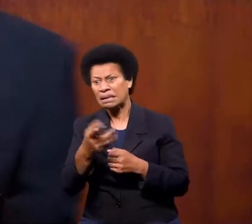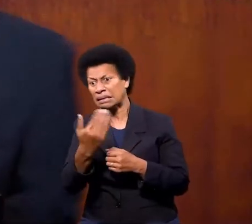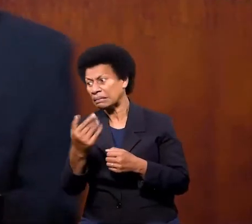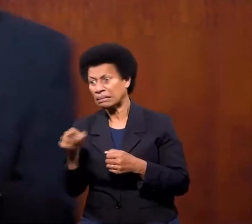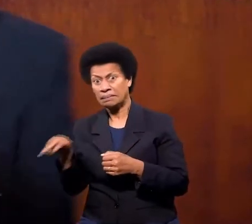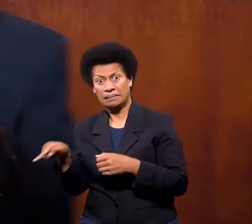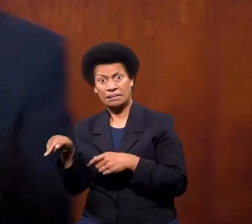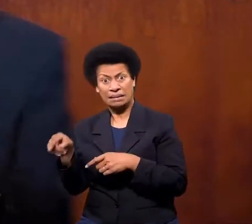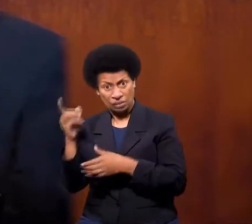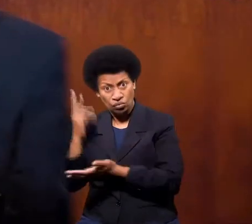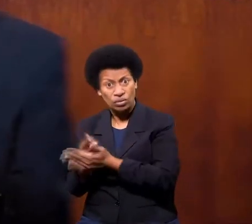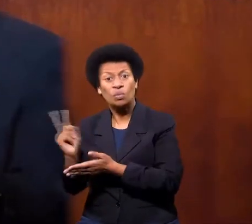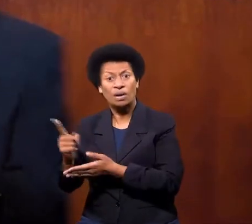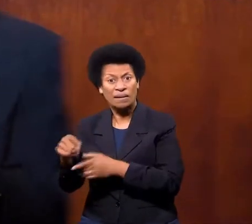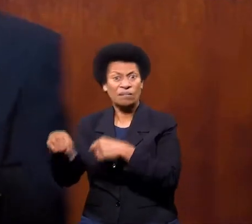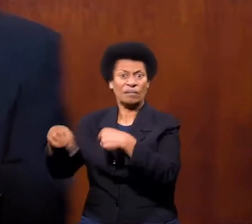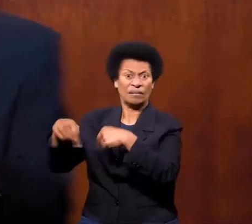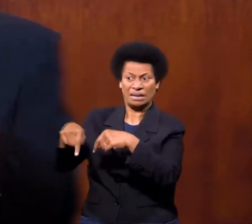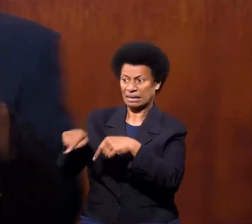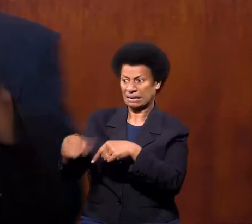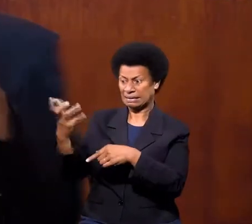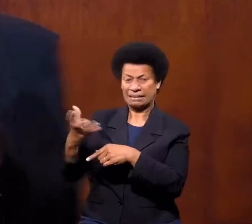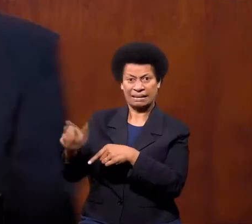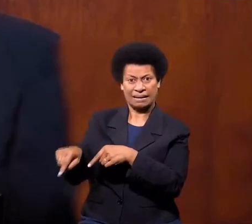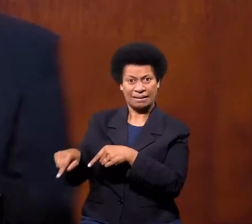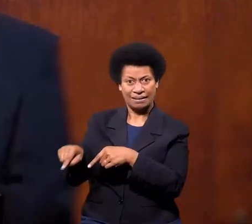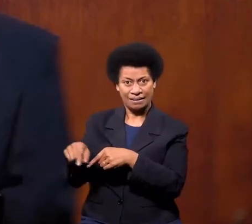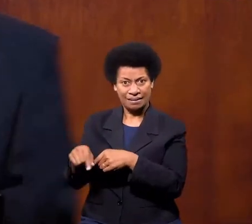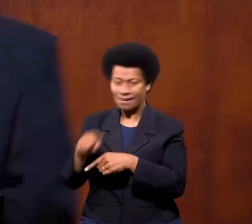fearful. And in this sense, from the